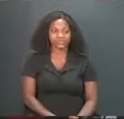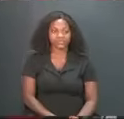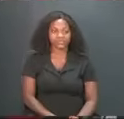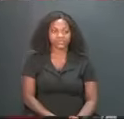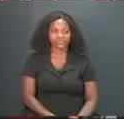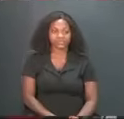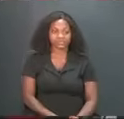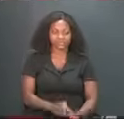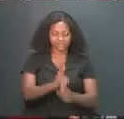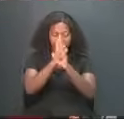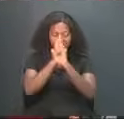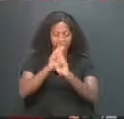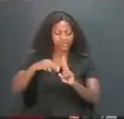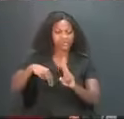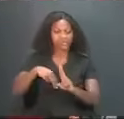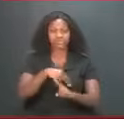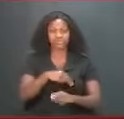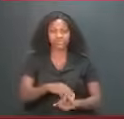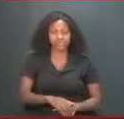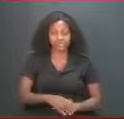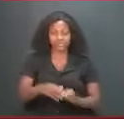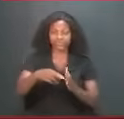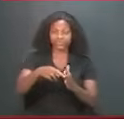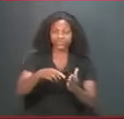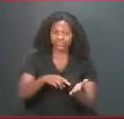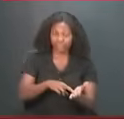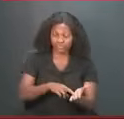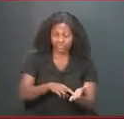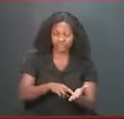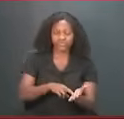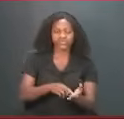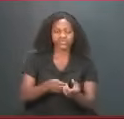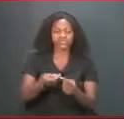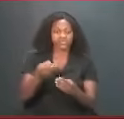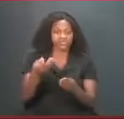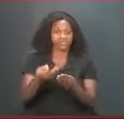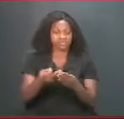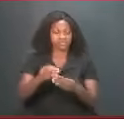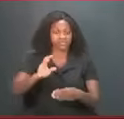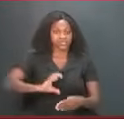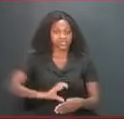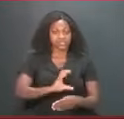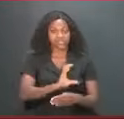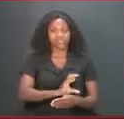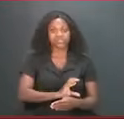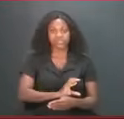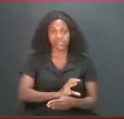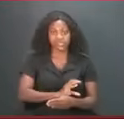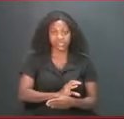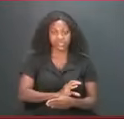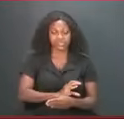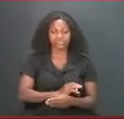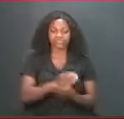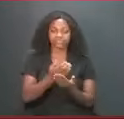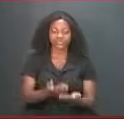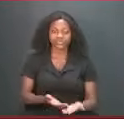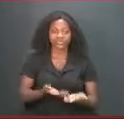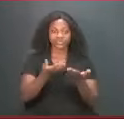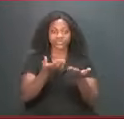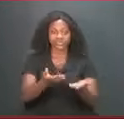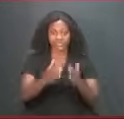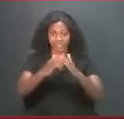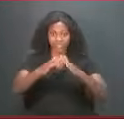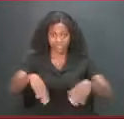Honorable members, the report of the Finance Committee has been accordingly presented to the